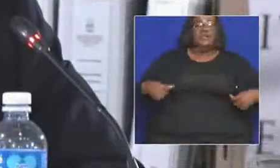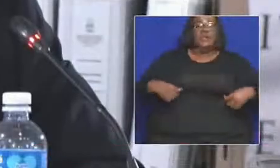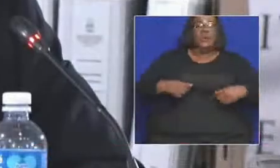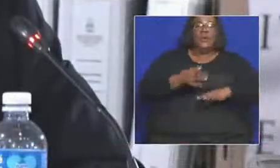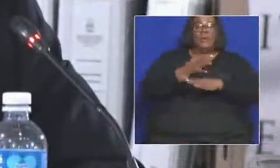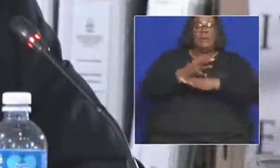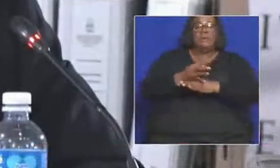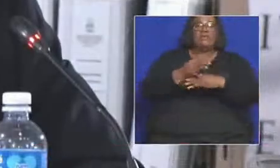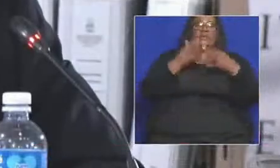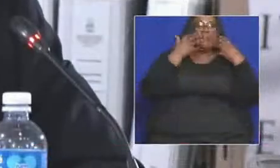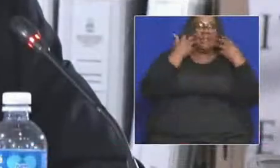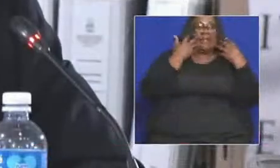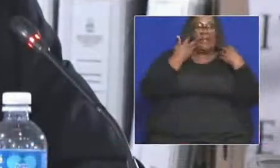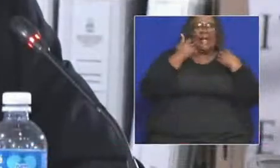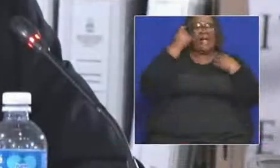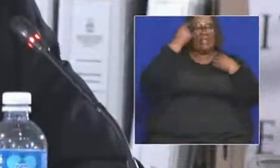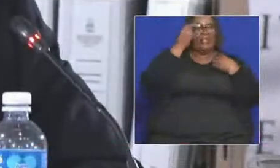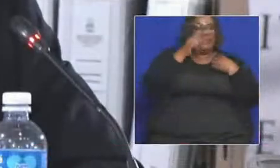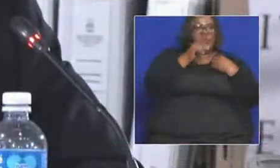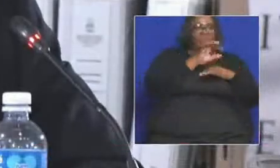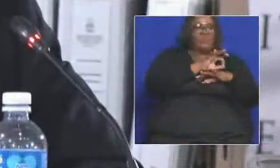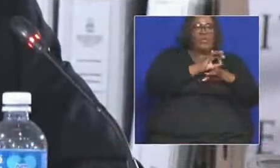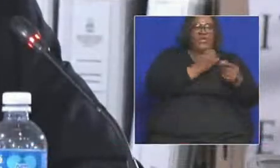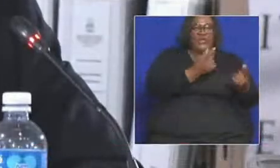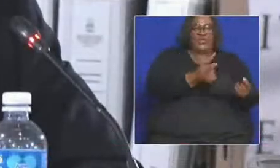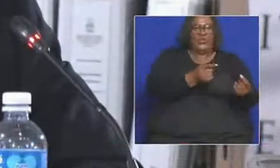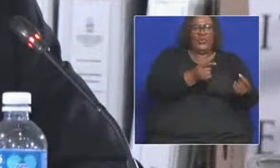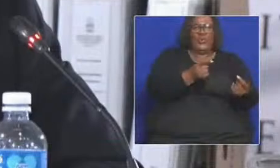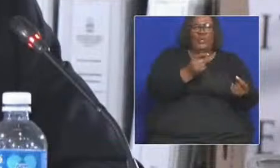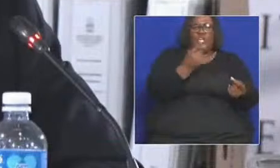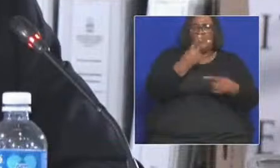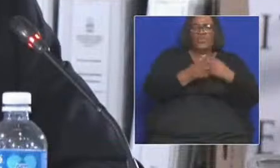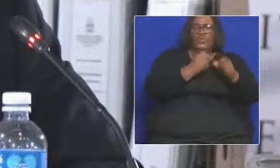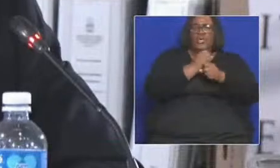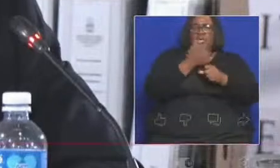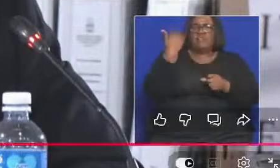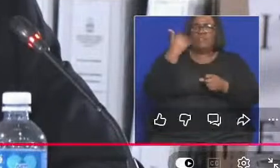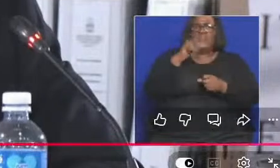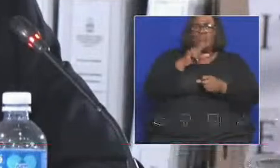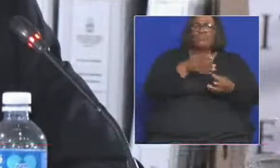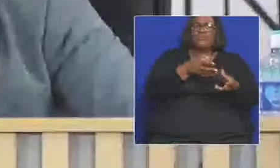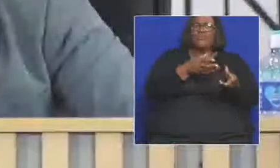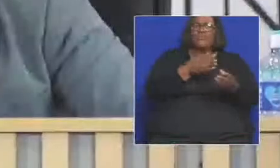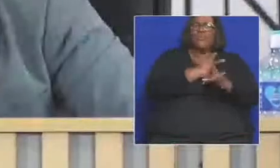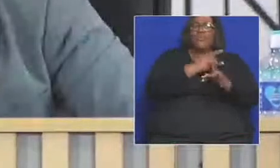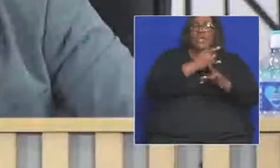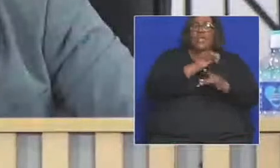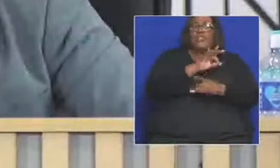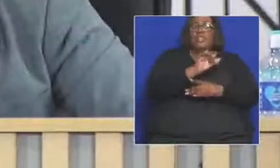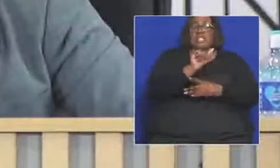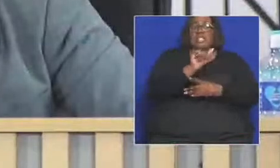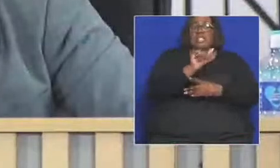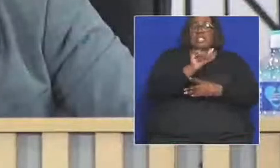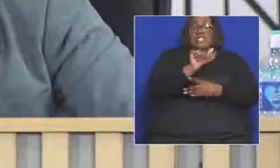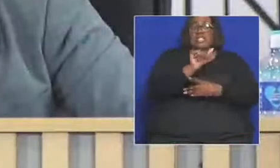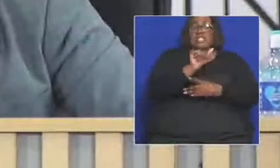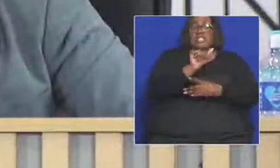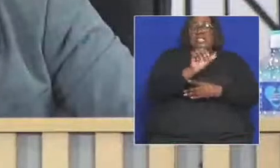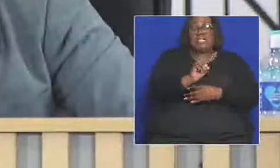You, less than 2 years ago, you won a 360 million contract from SAPS. And